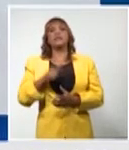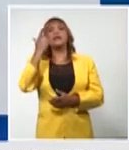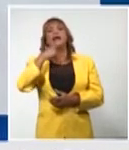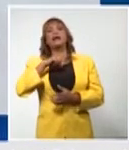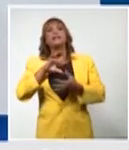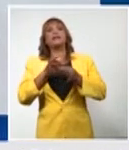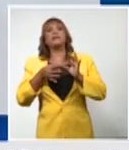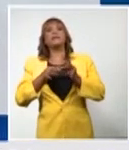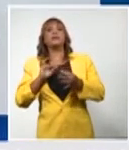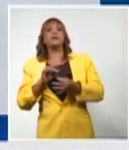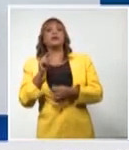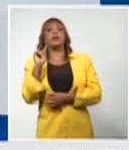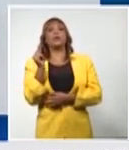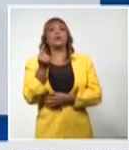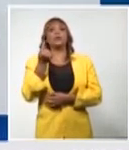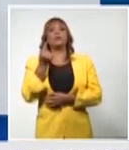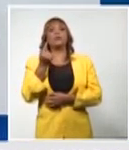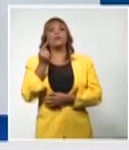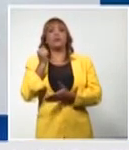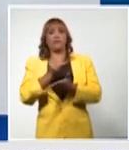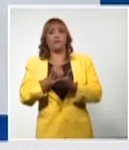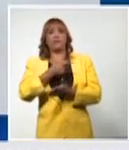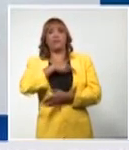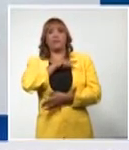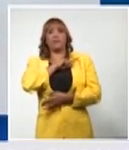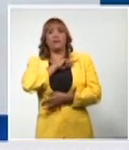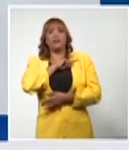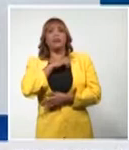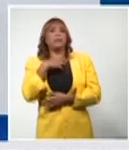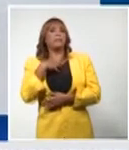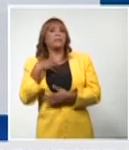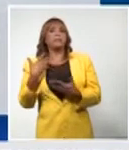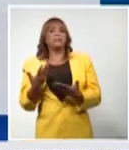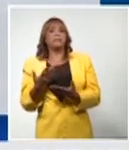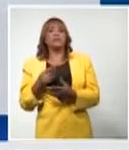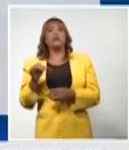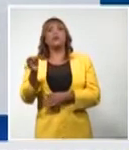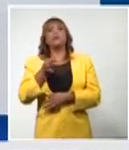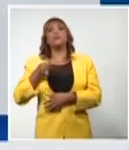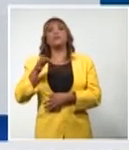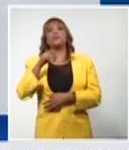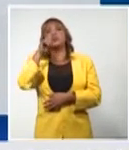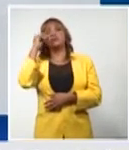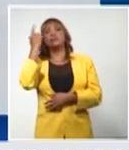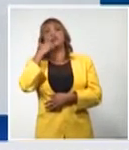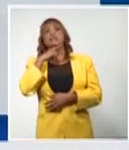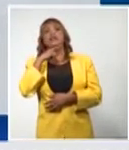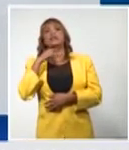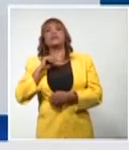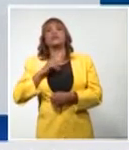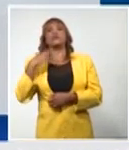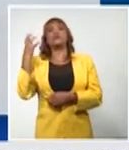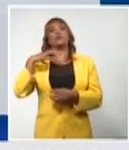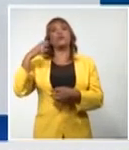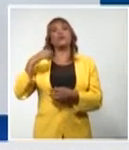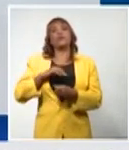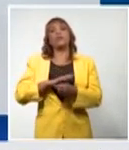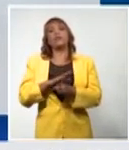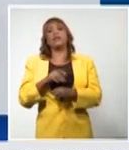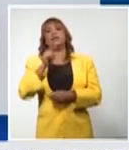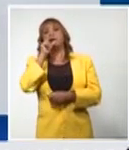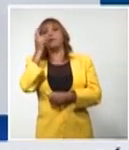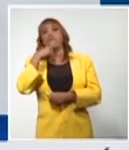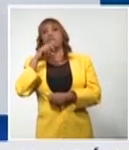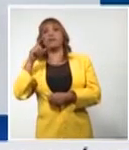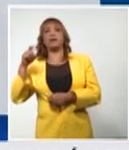And the 1 case from Artemisa diagnosed yesterday belongs to the municipality of San Antonio de